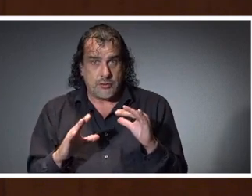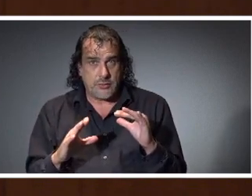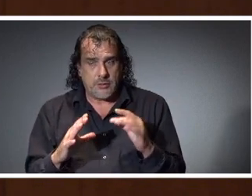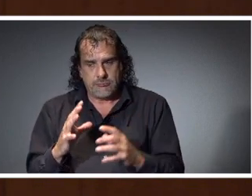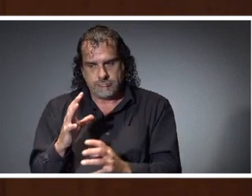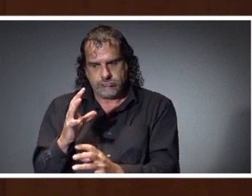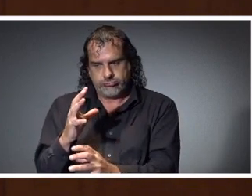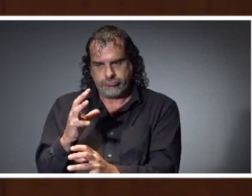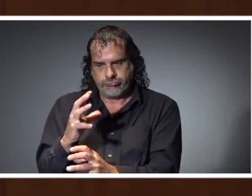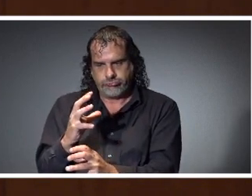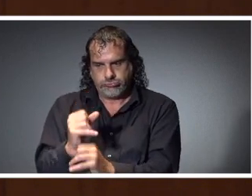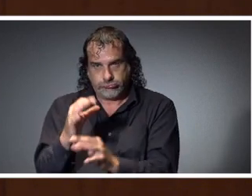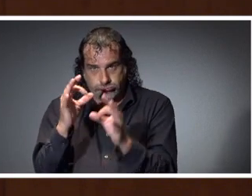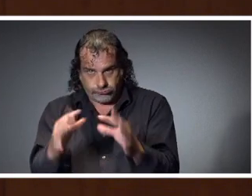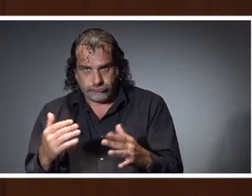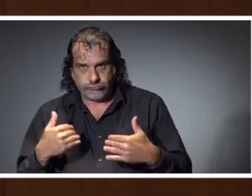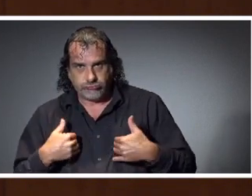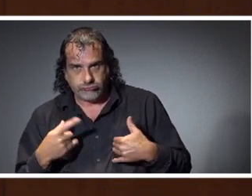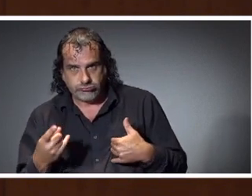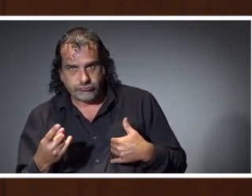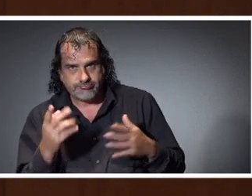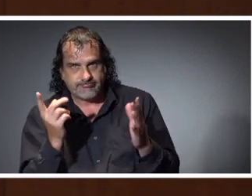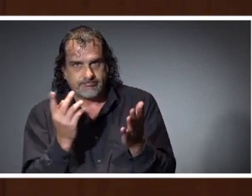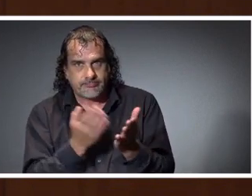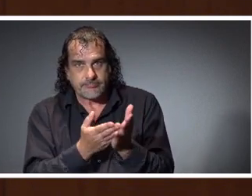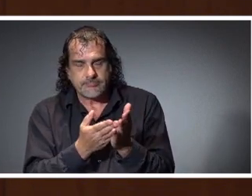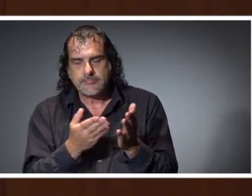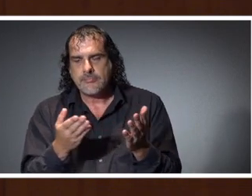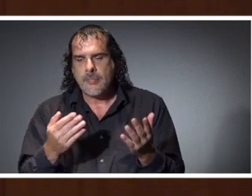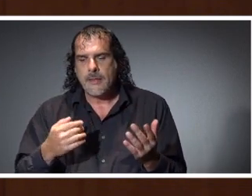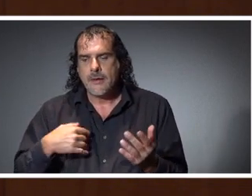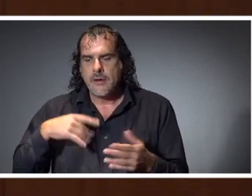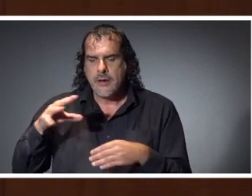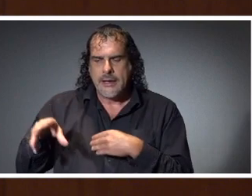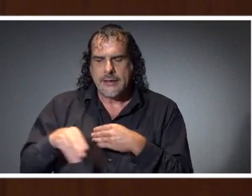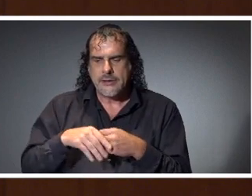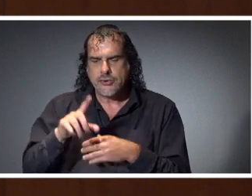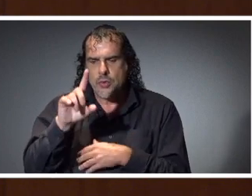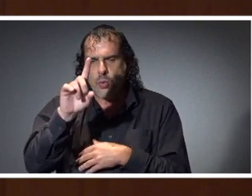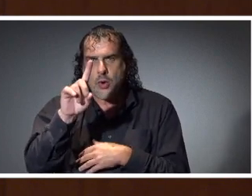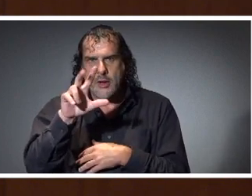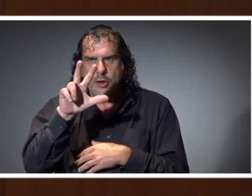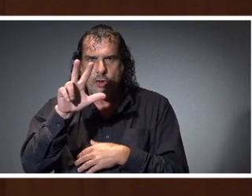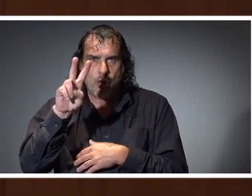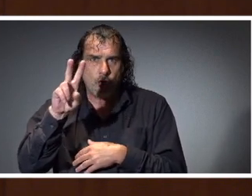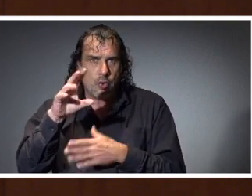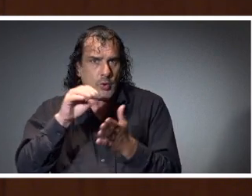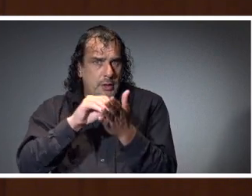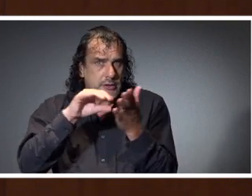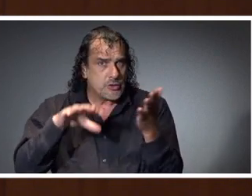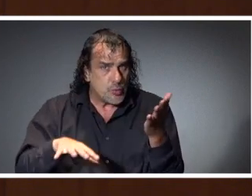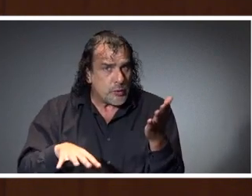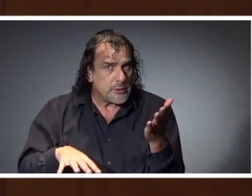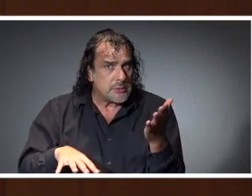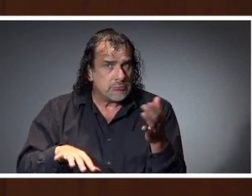who were diagnosed with coronavirus, an additional 132 students with